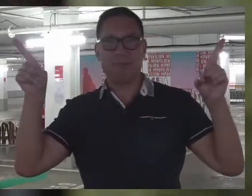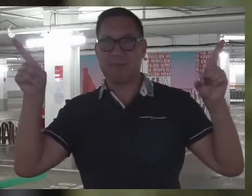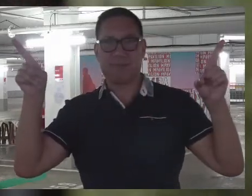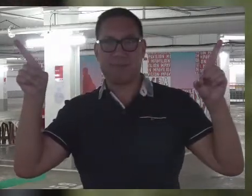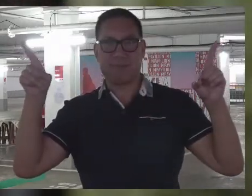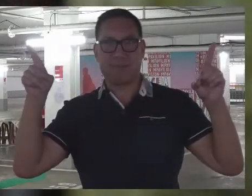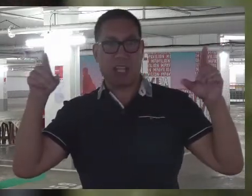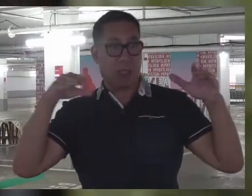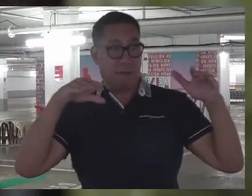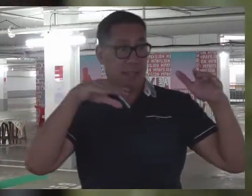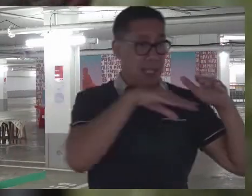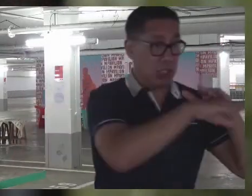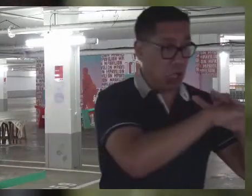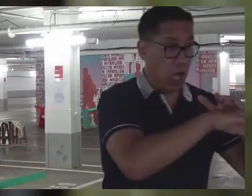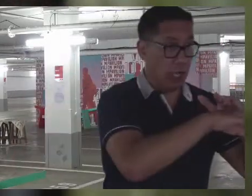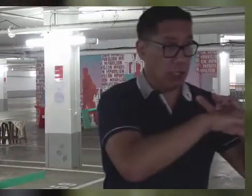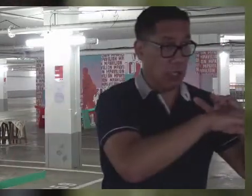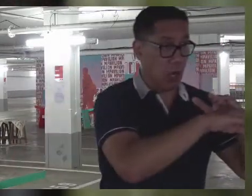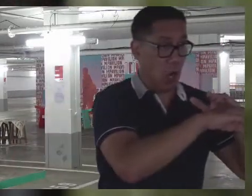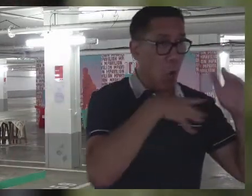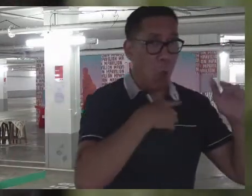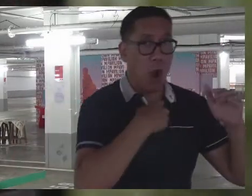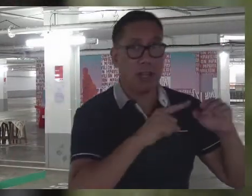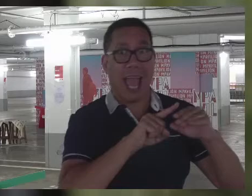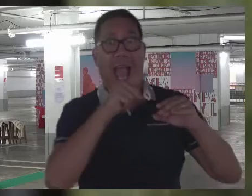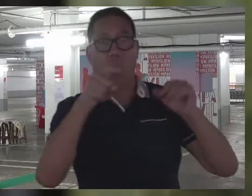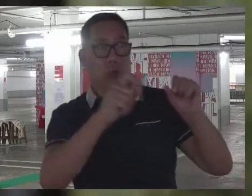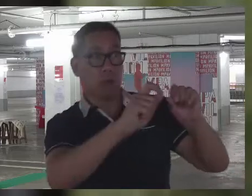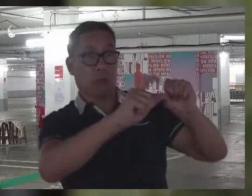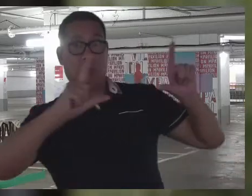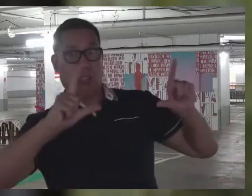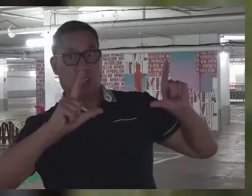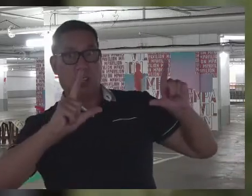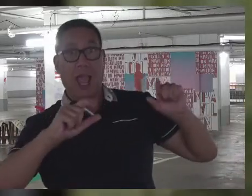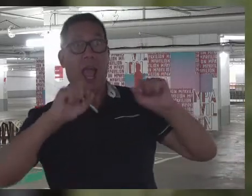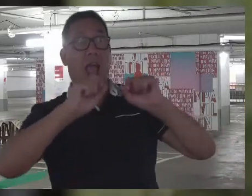inside out and also the outside in.